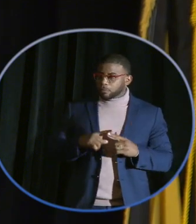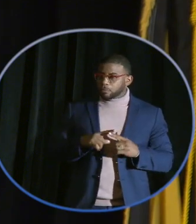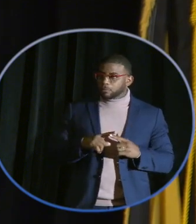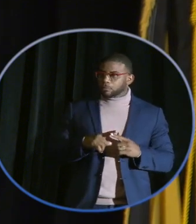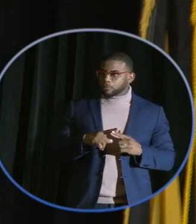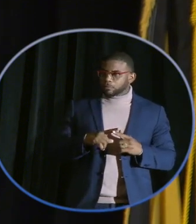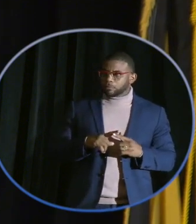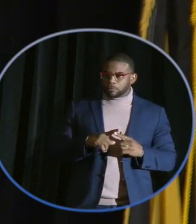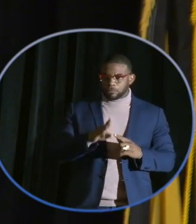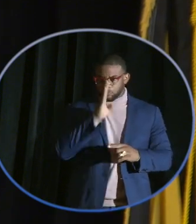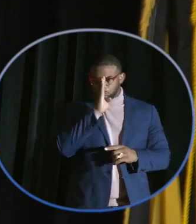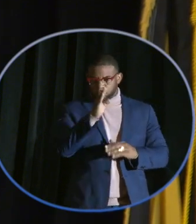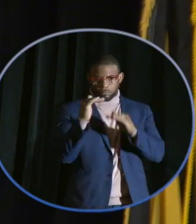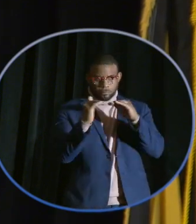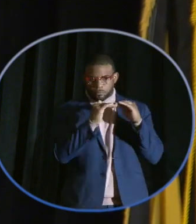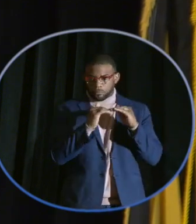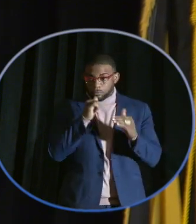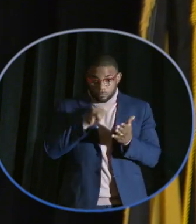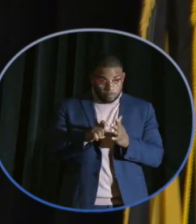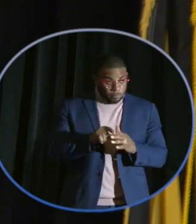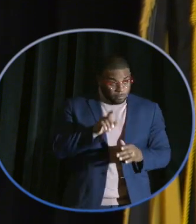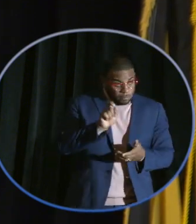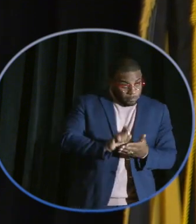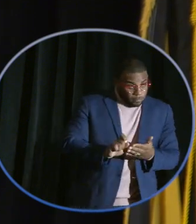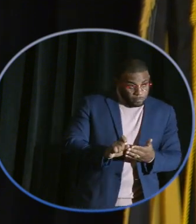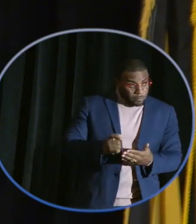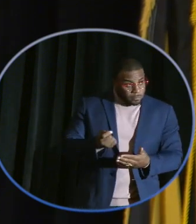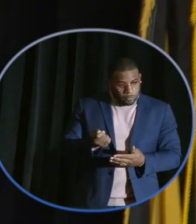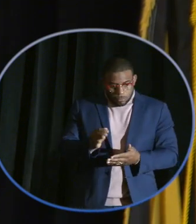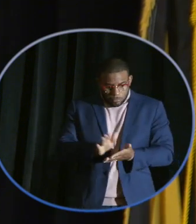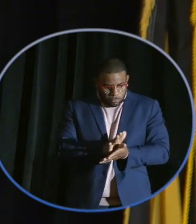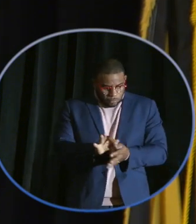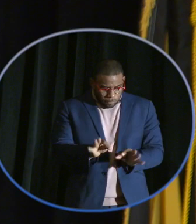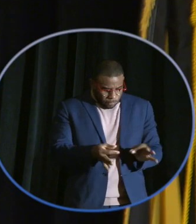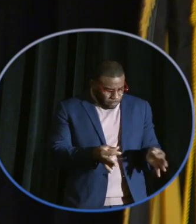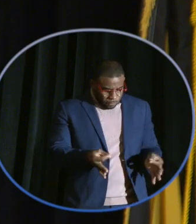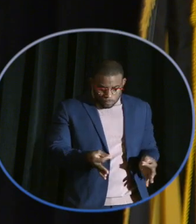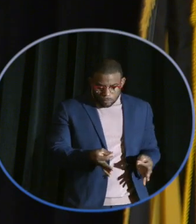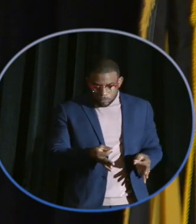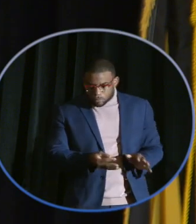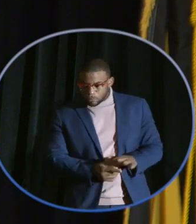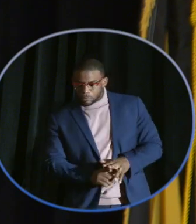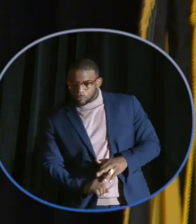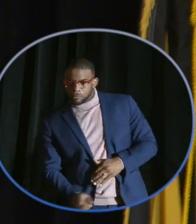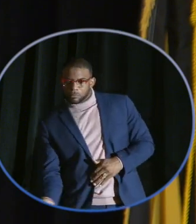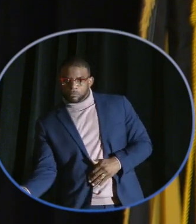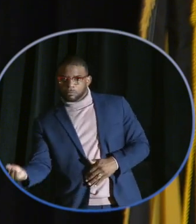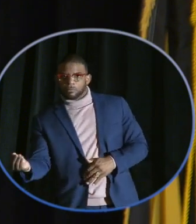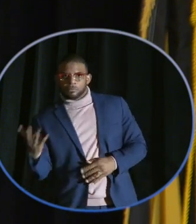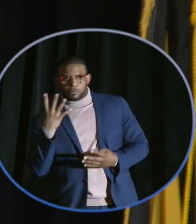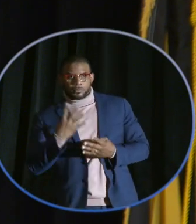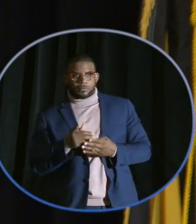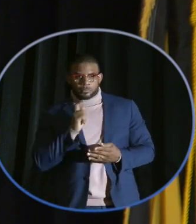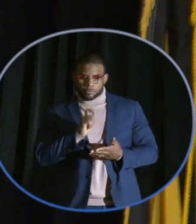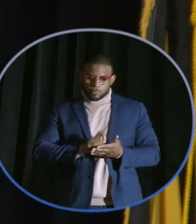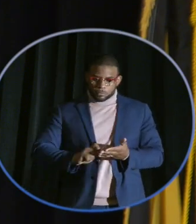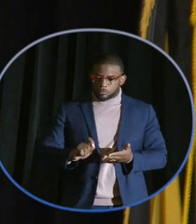his peers. The letter was written on little pieces of paper that he snuck out of the jail cell, and he